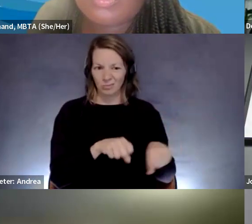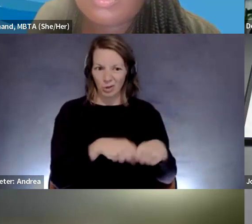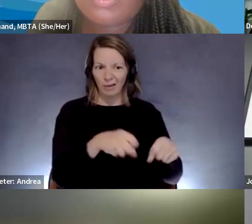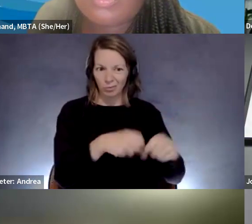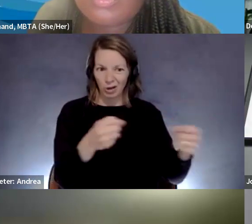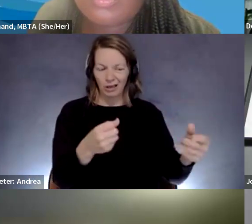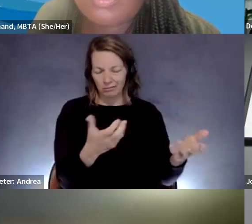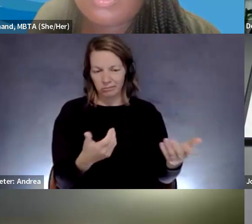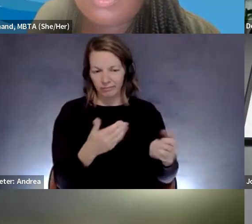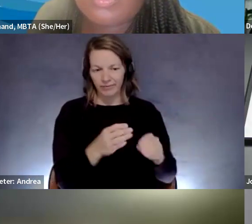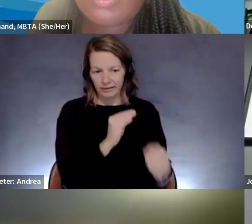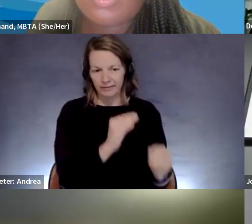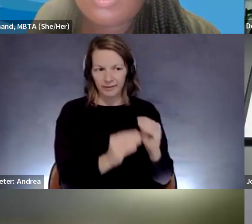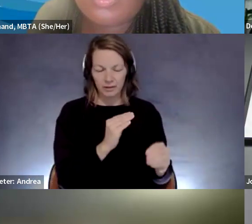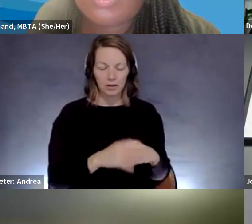its nature.